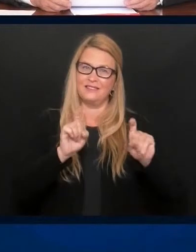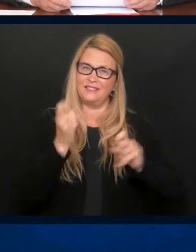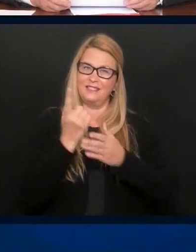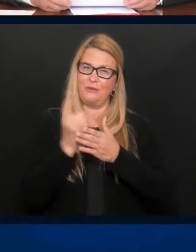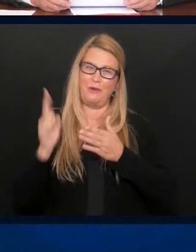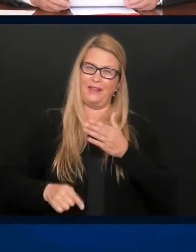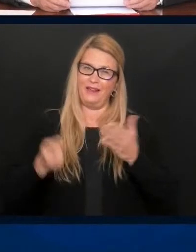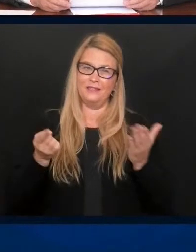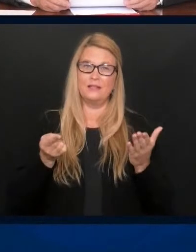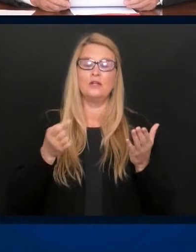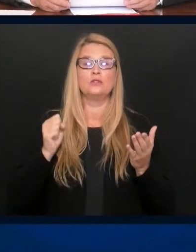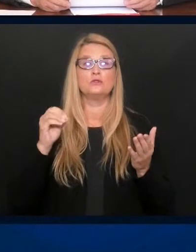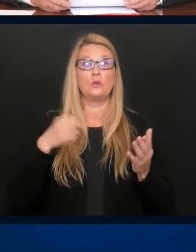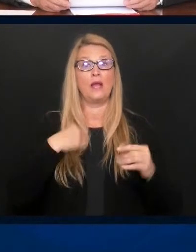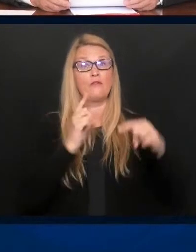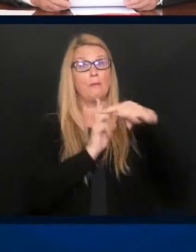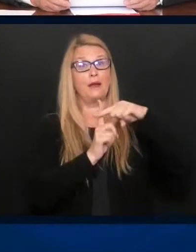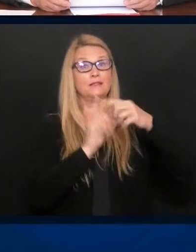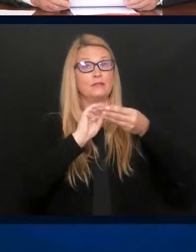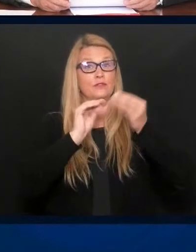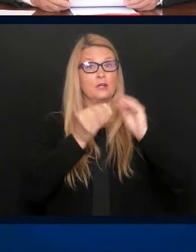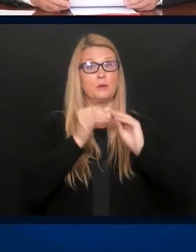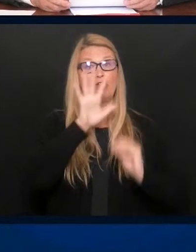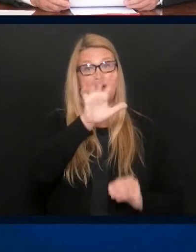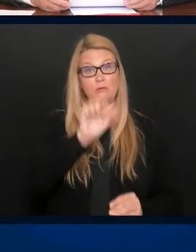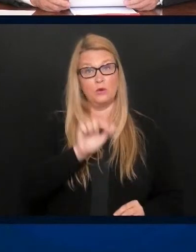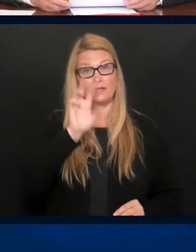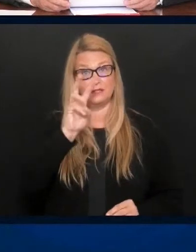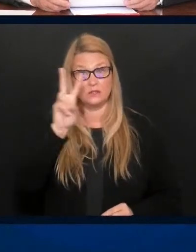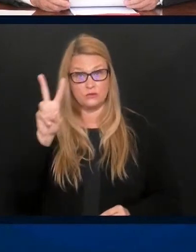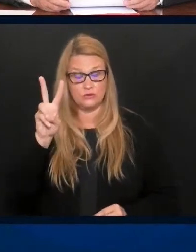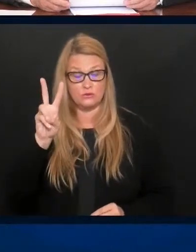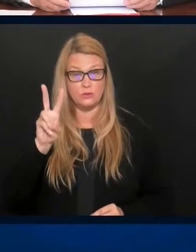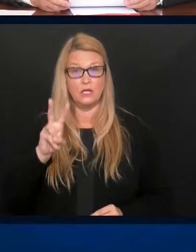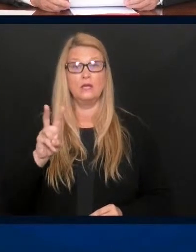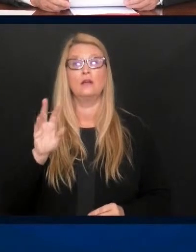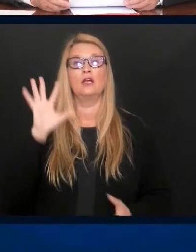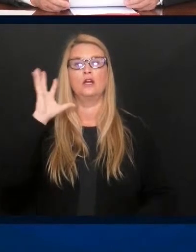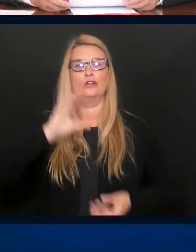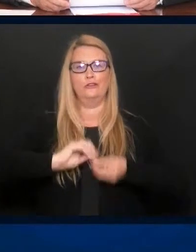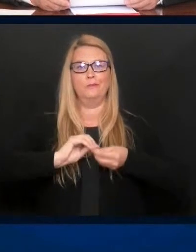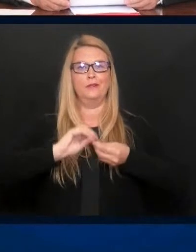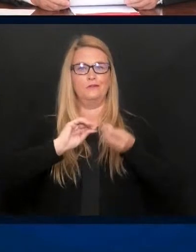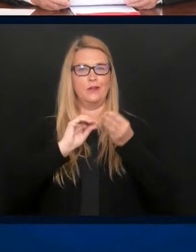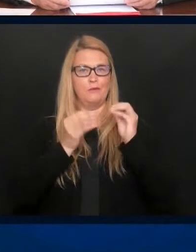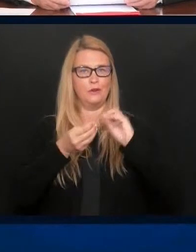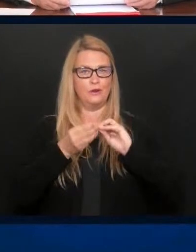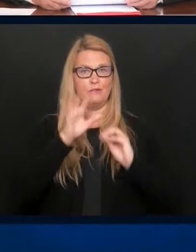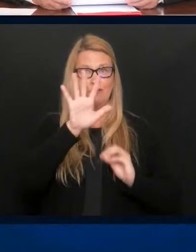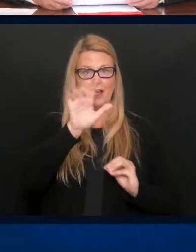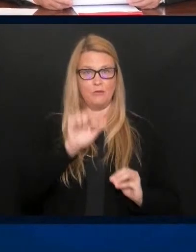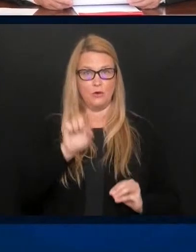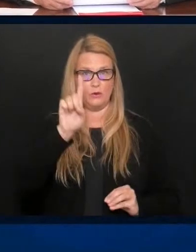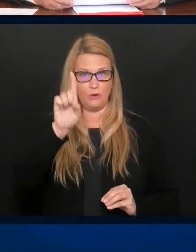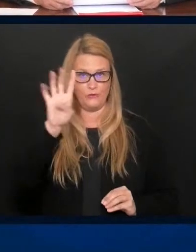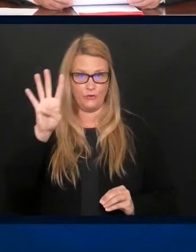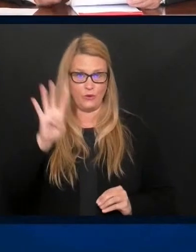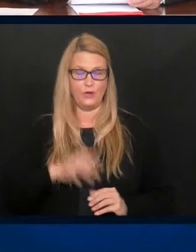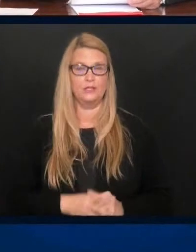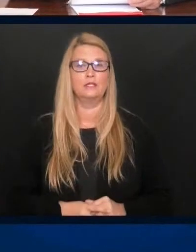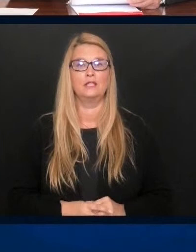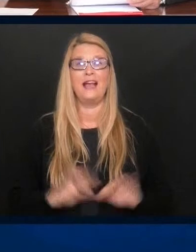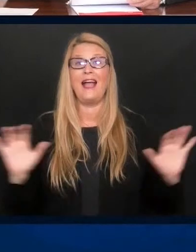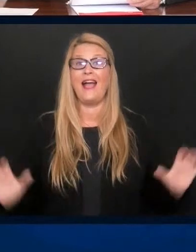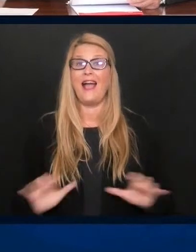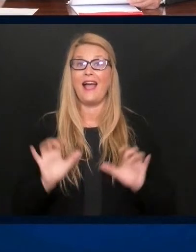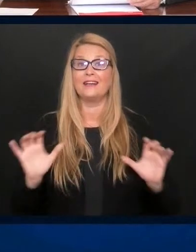We had a positivity rate of 5.62. Our cumulative rate is at 5.14. Our